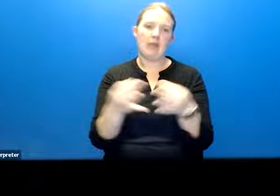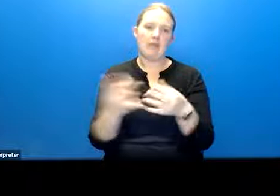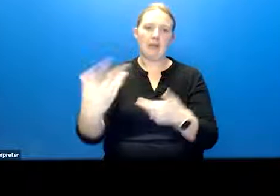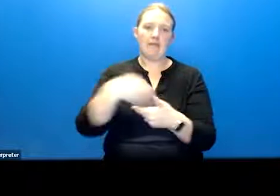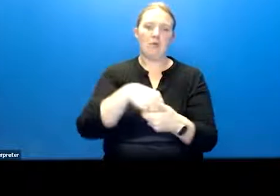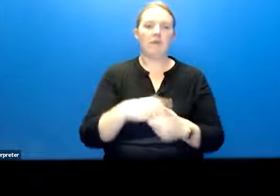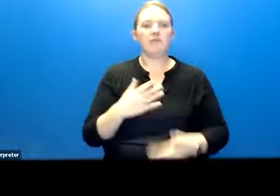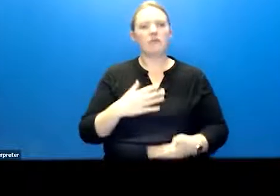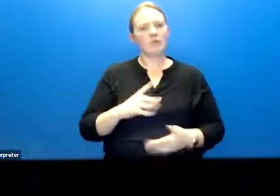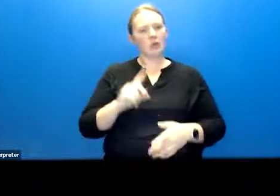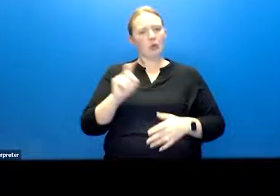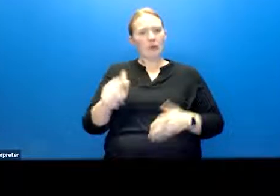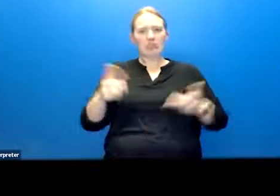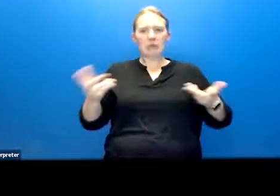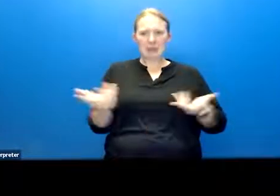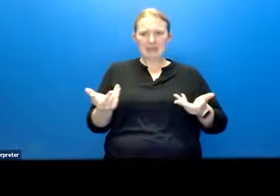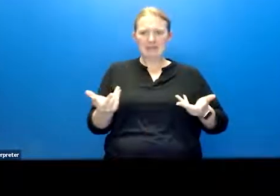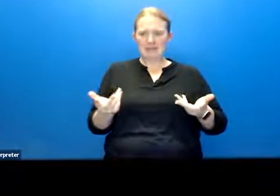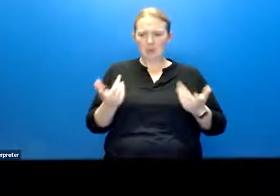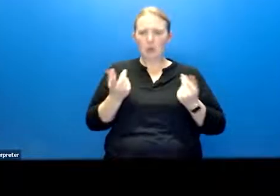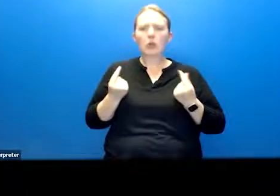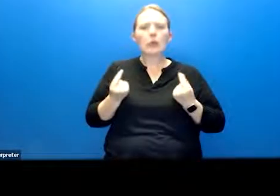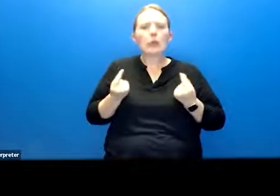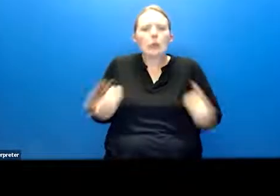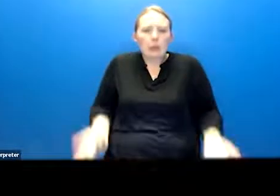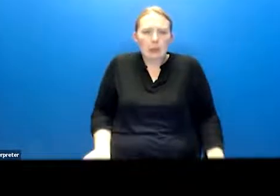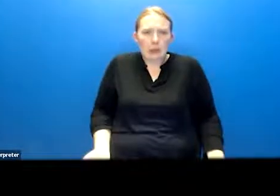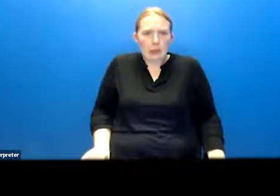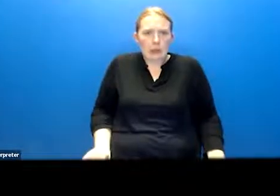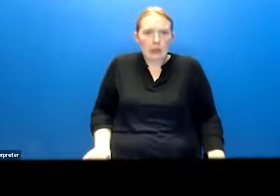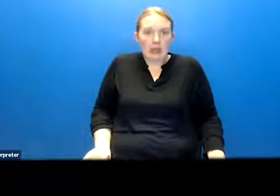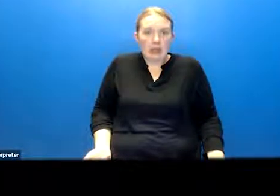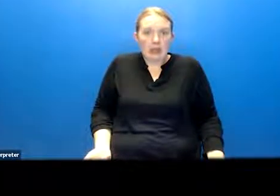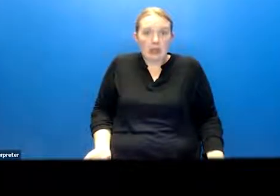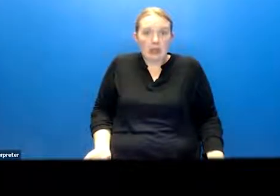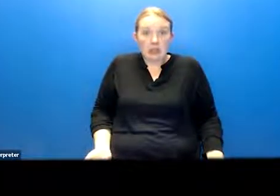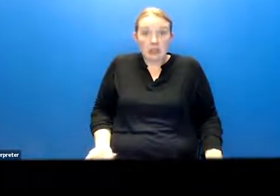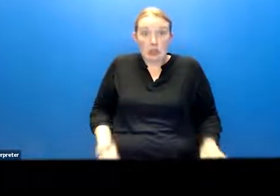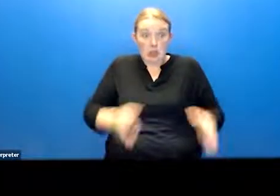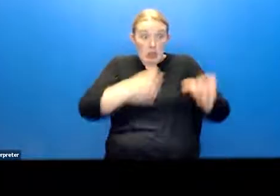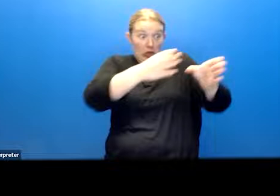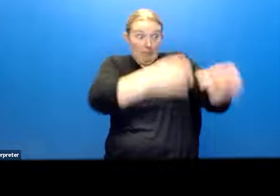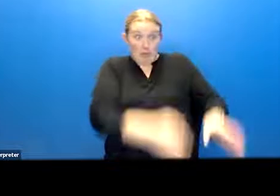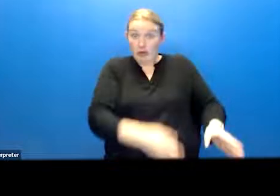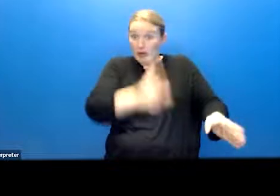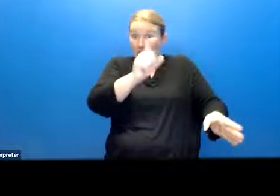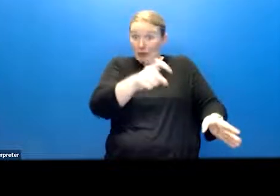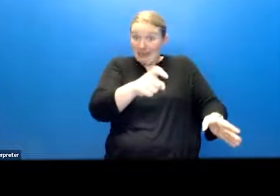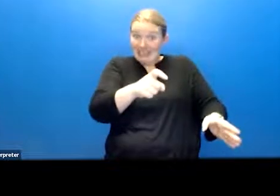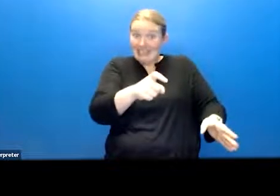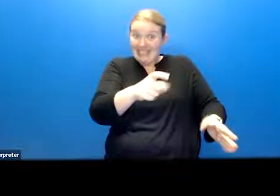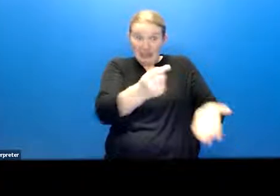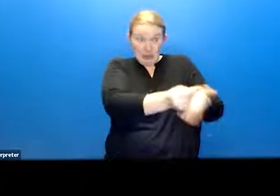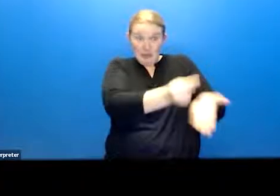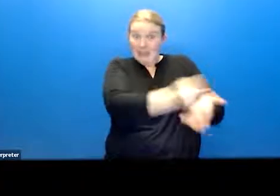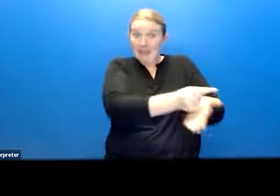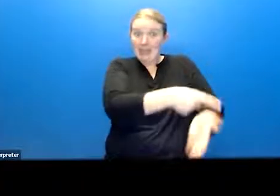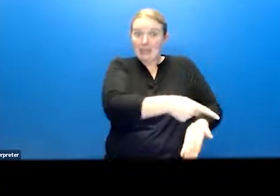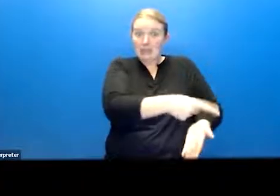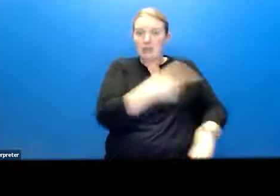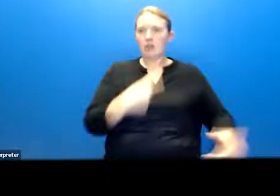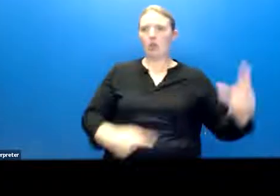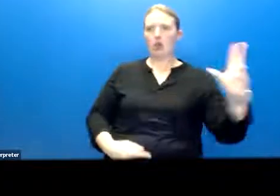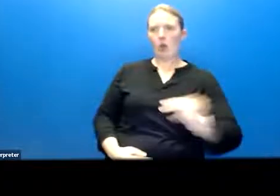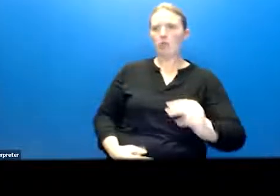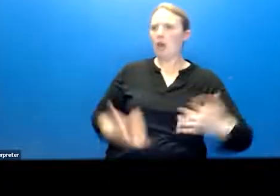the question from that is, well, what do you do when the service user or the individual receiving services says, no, I